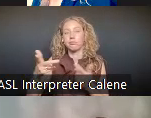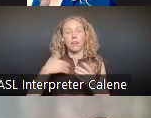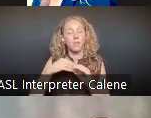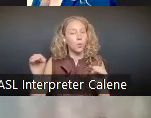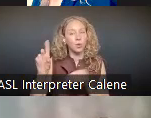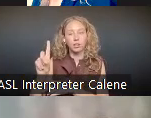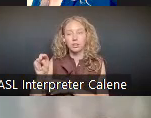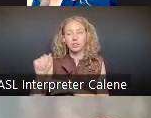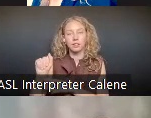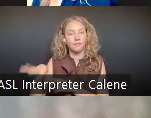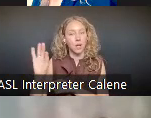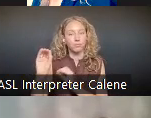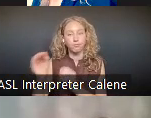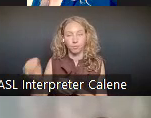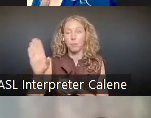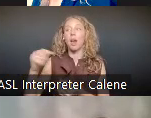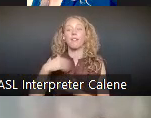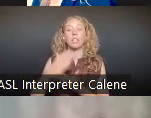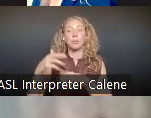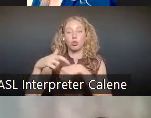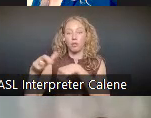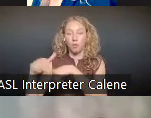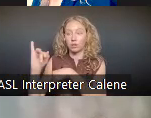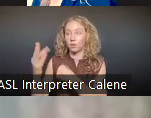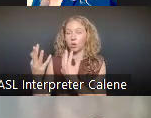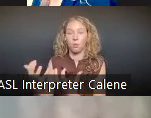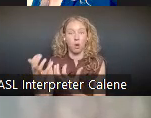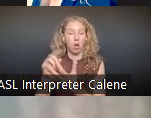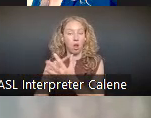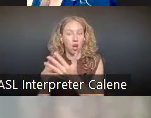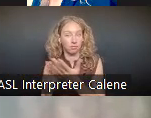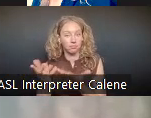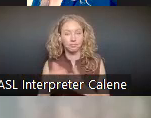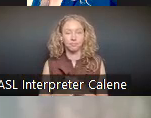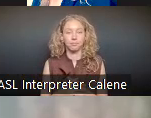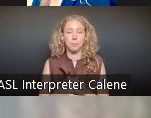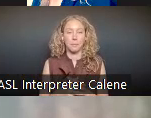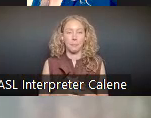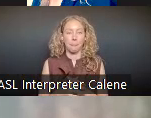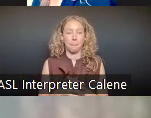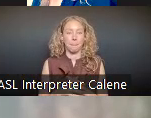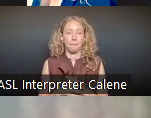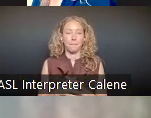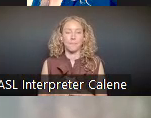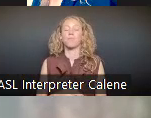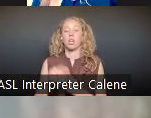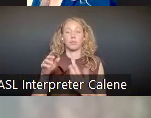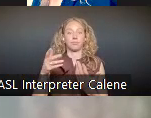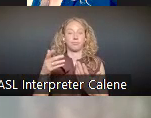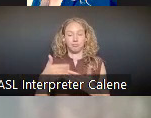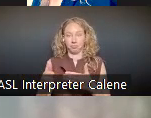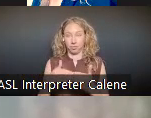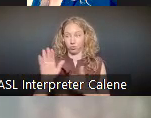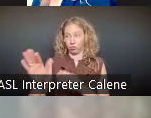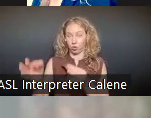DNA found, but we have some referrals for you if you need them, right? Either way, we want to empower the survivors